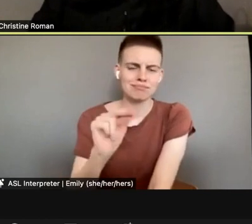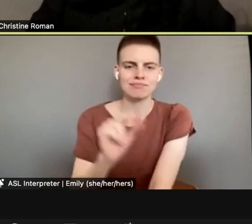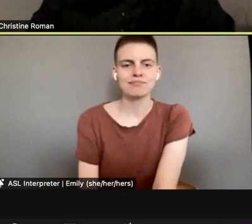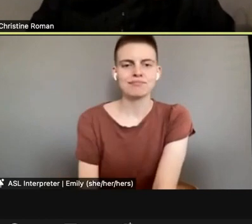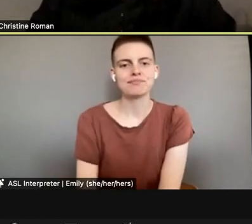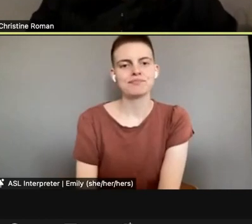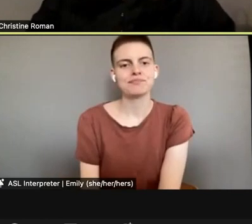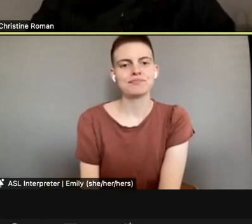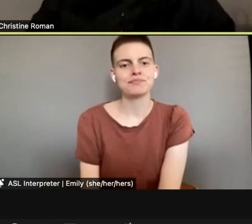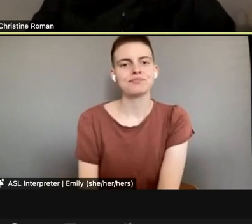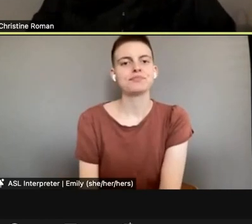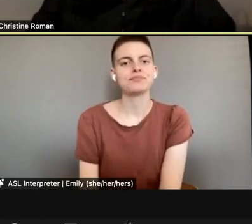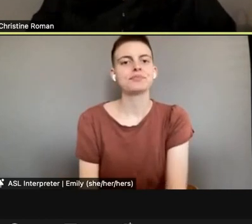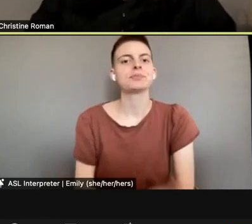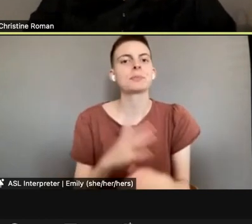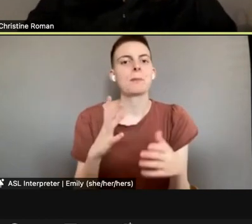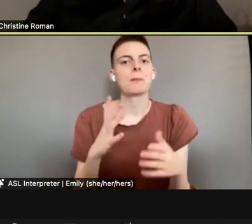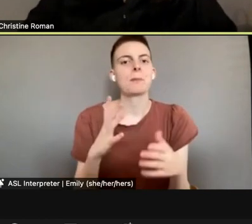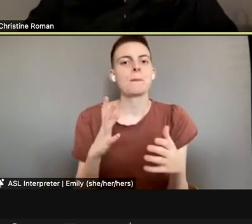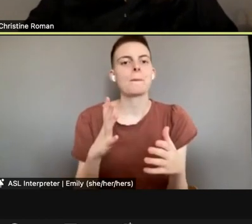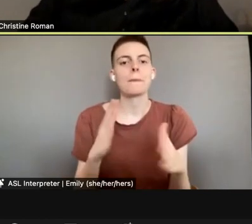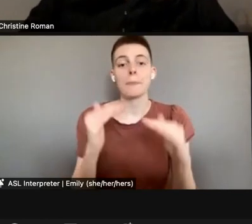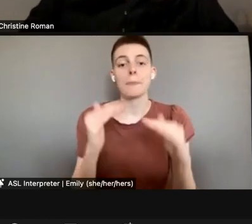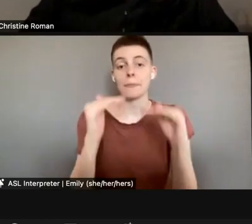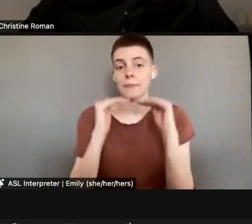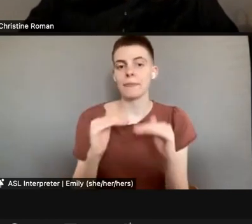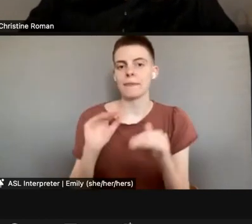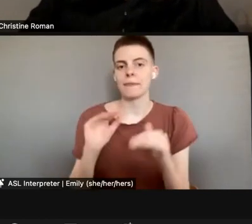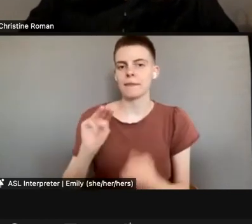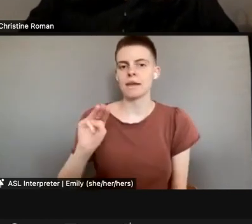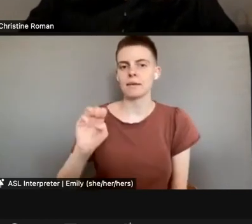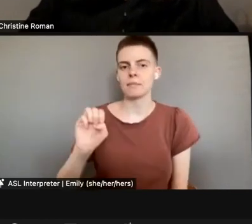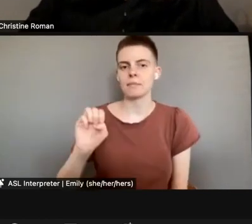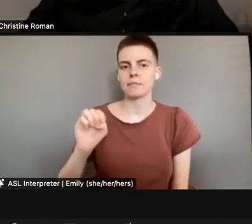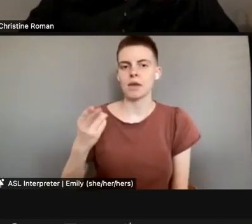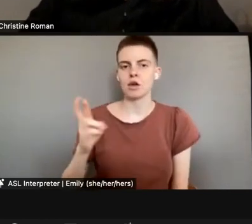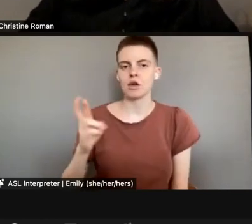So according to Arabian,